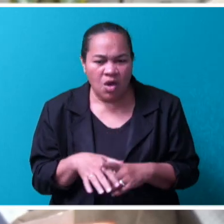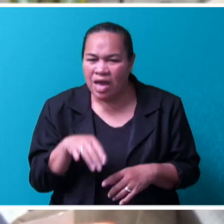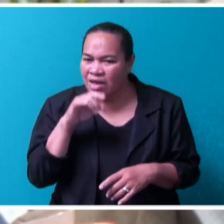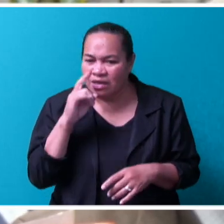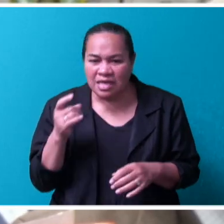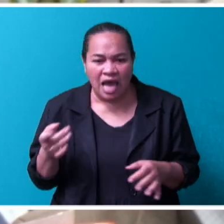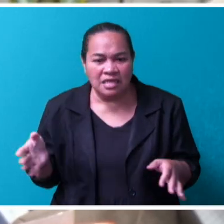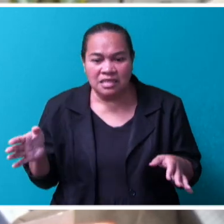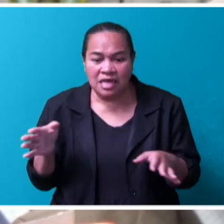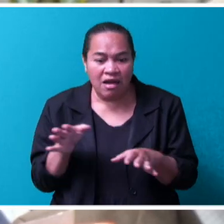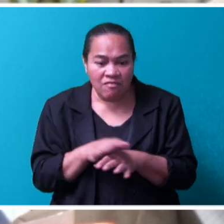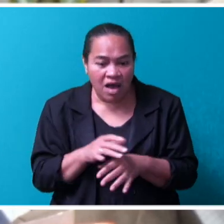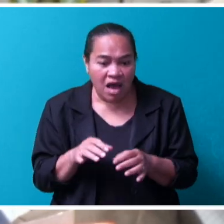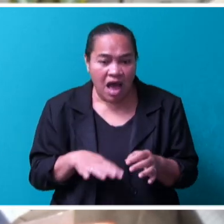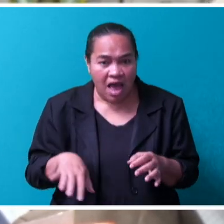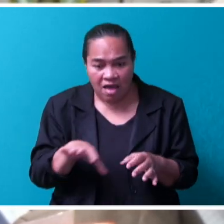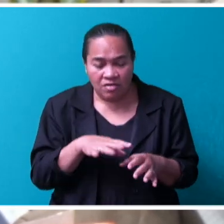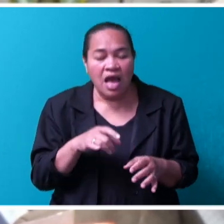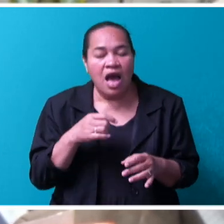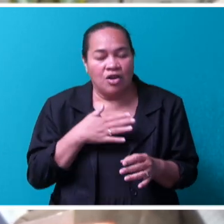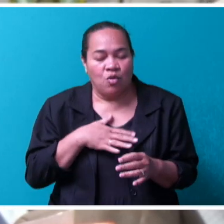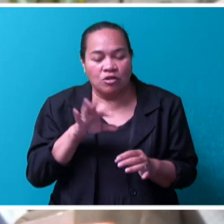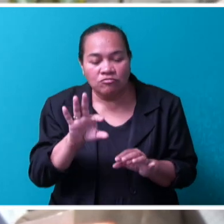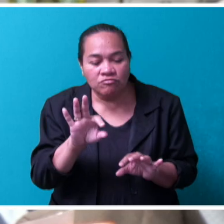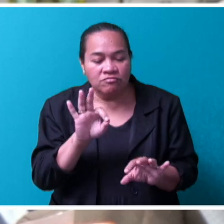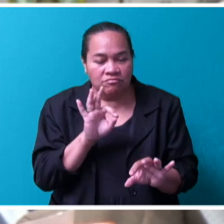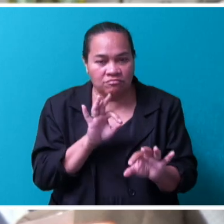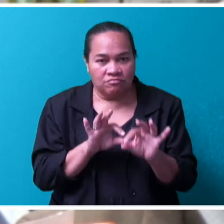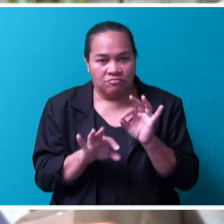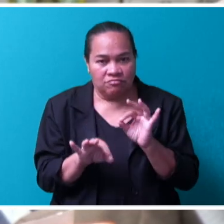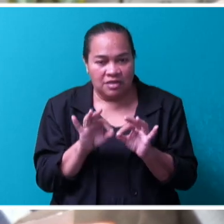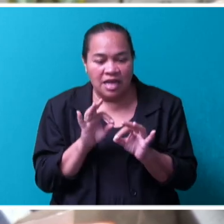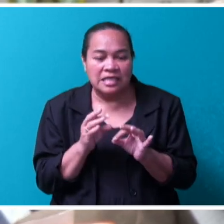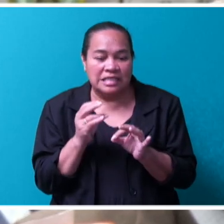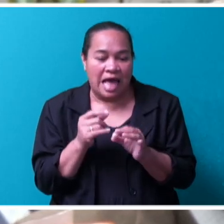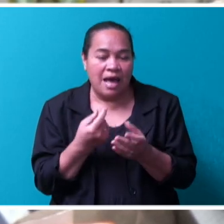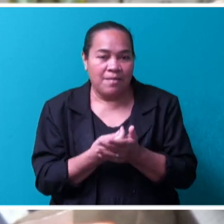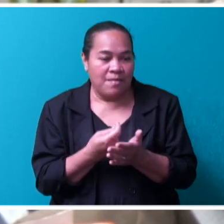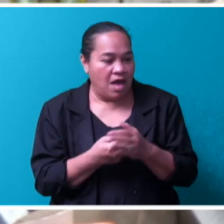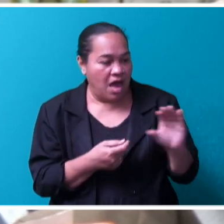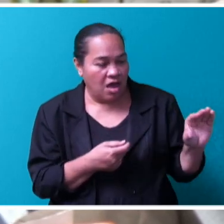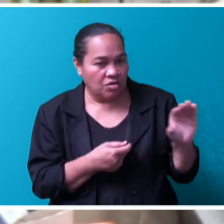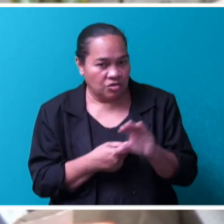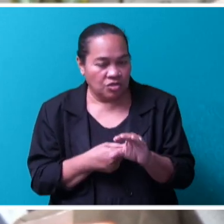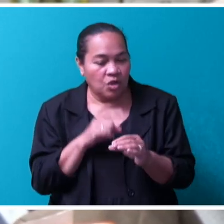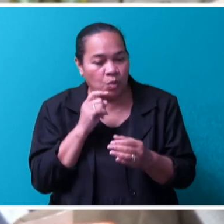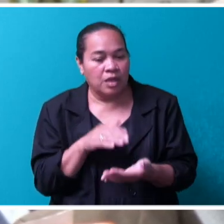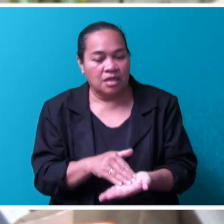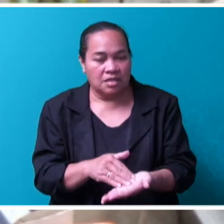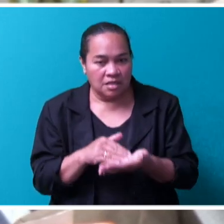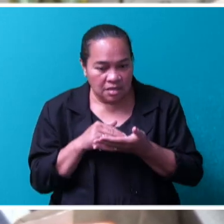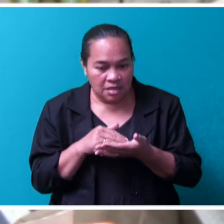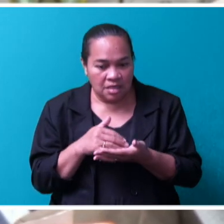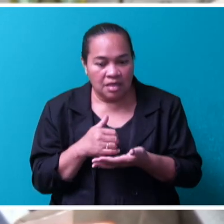budget, I wish to highlight several major national allocations that will bring direct and